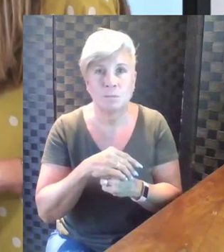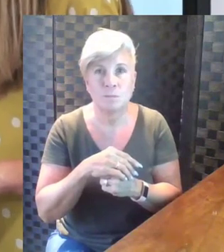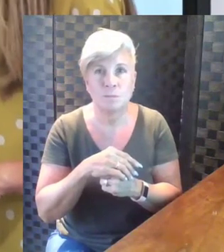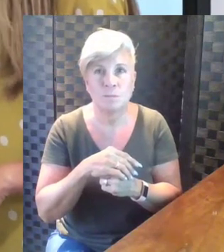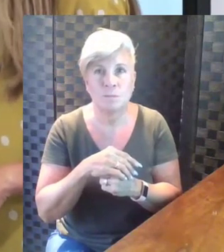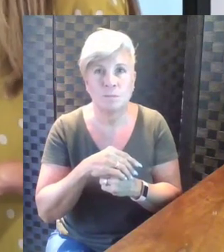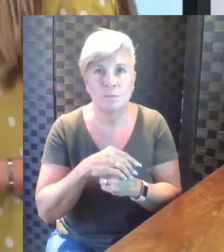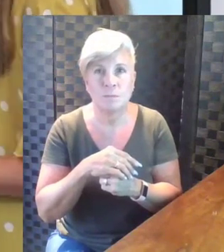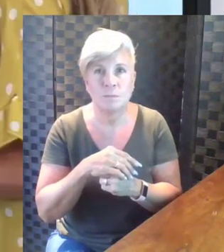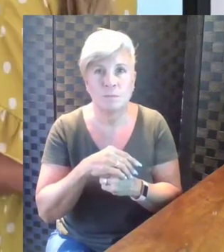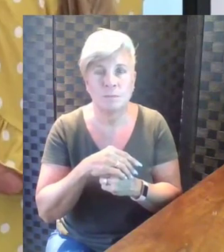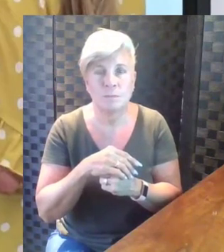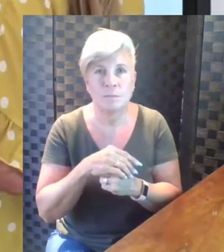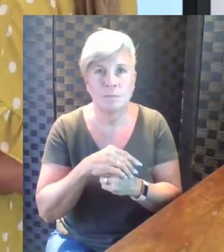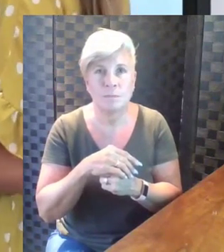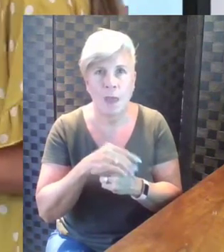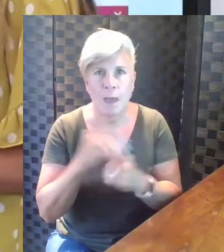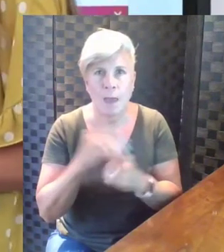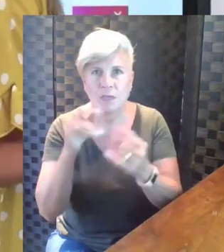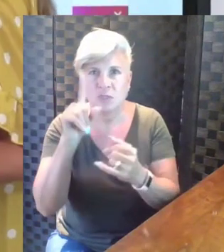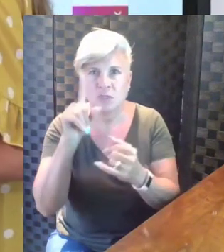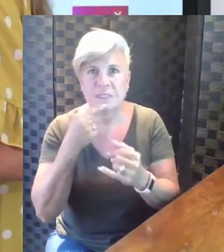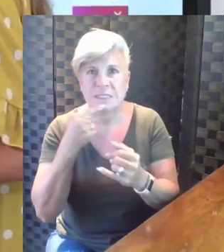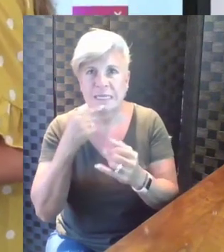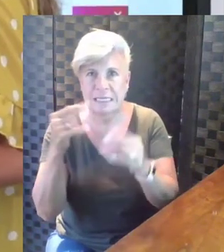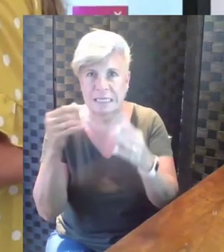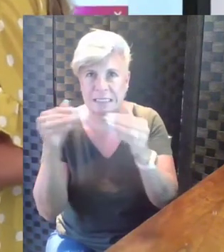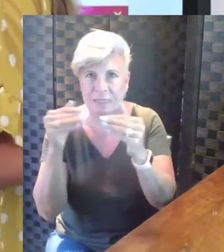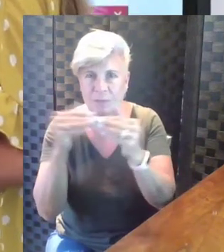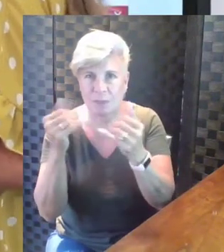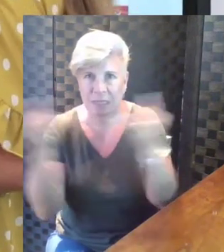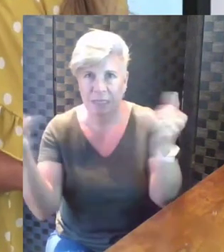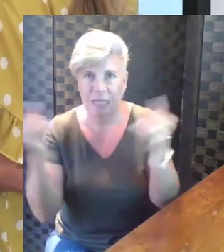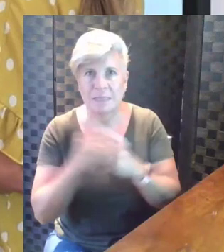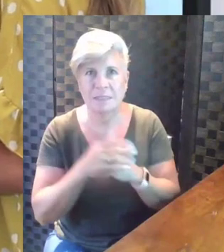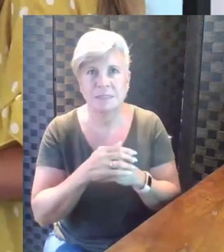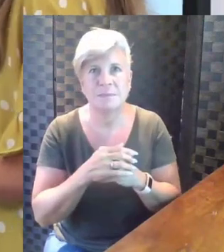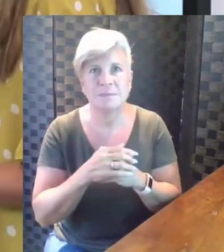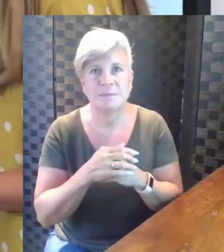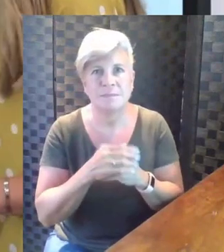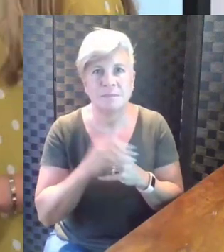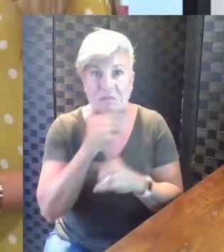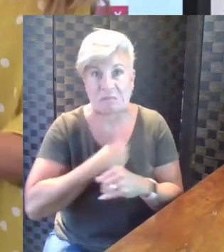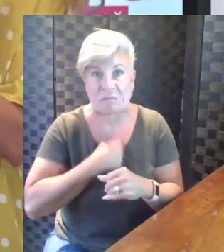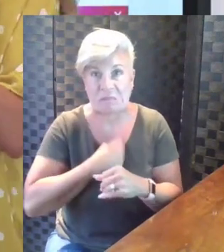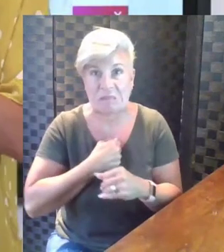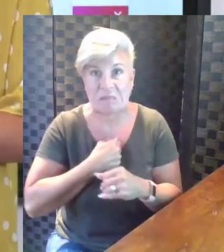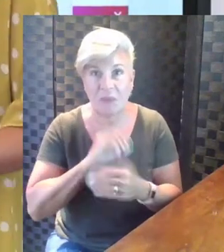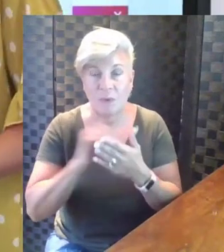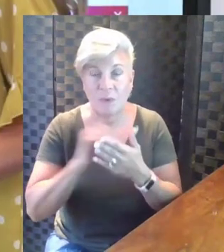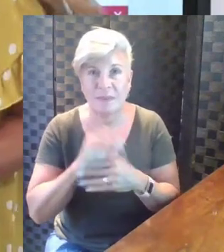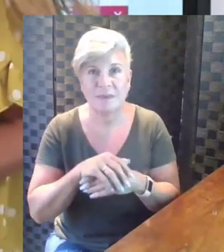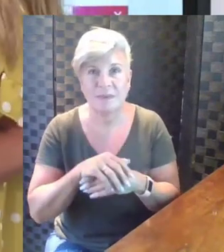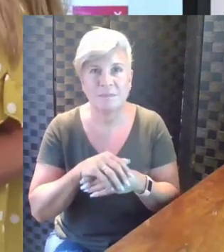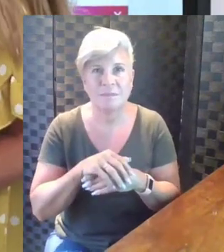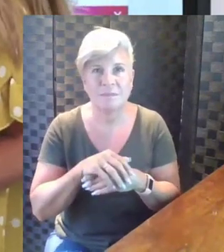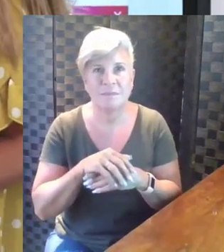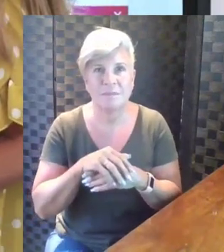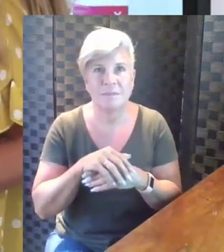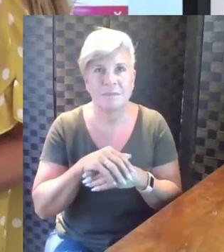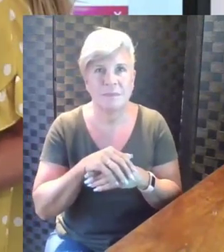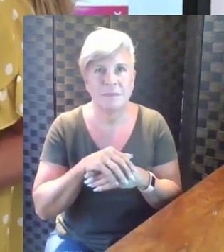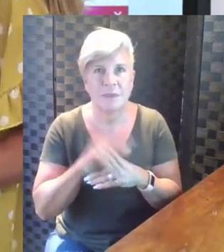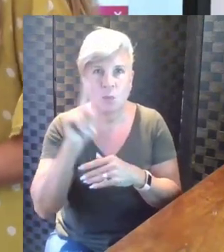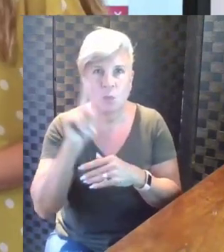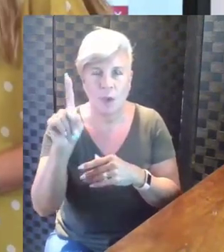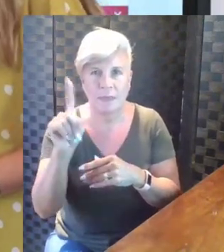Your paper probably doesn't have this either. I'm missing something. It should say equals and a box. Sorry about that. You can write that in. So